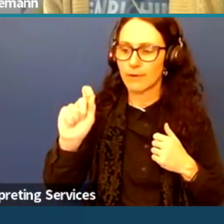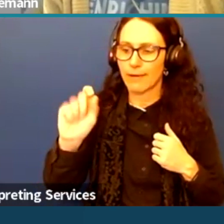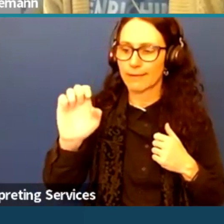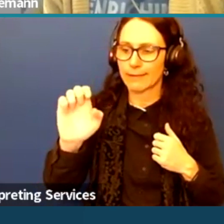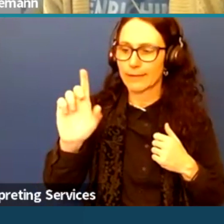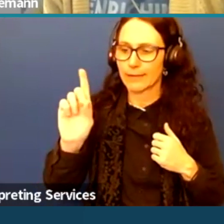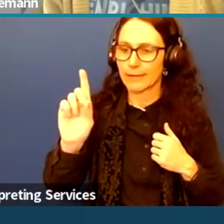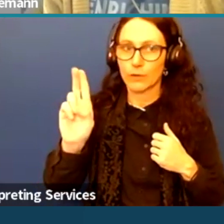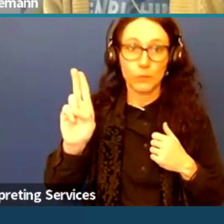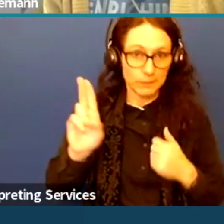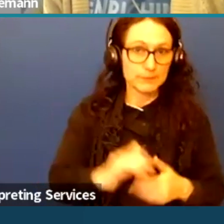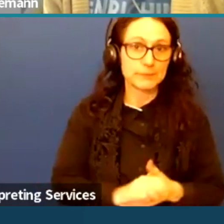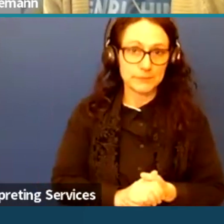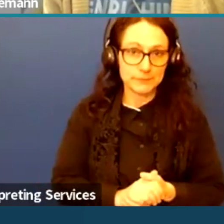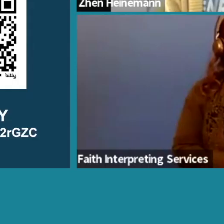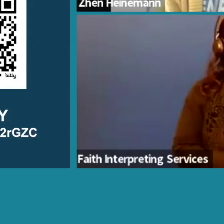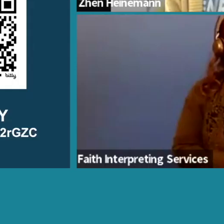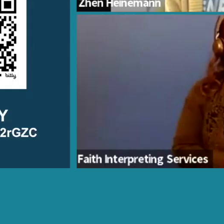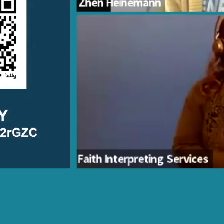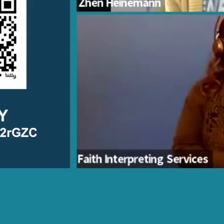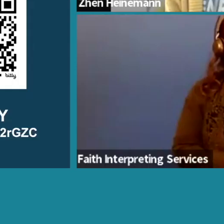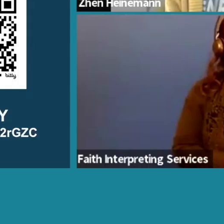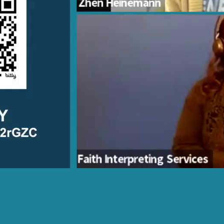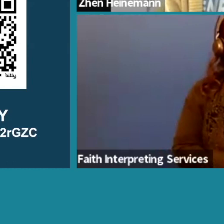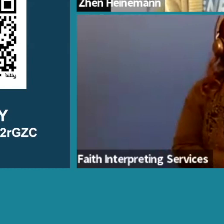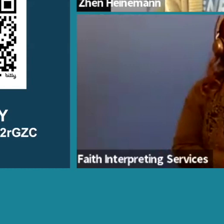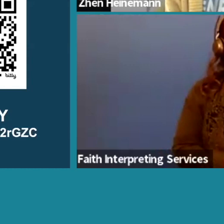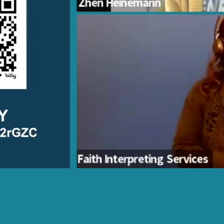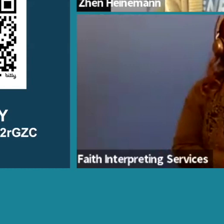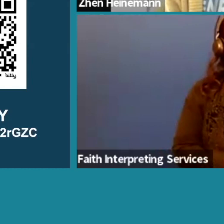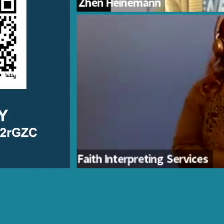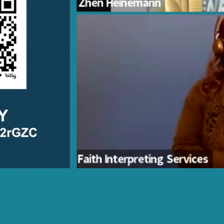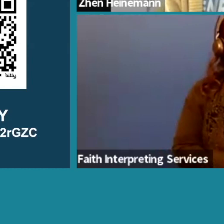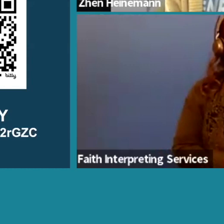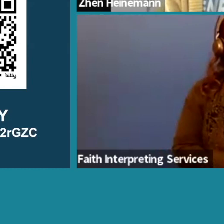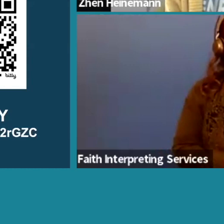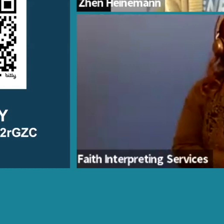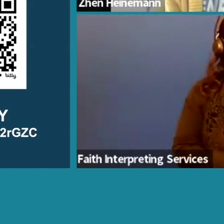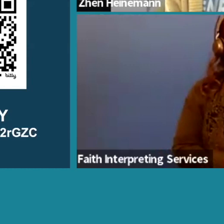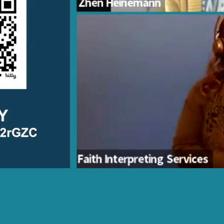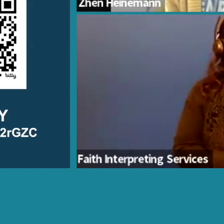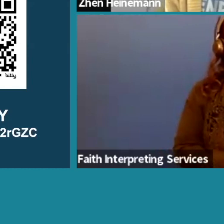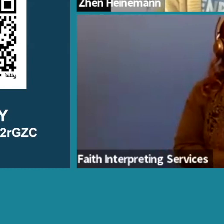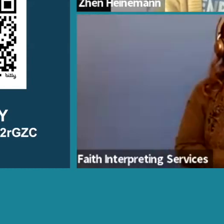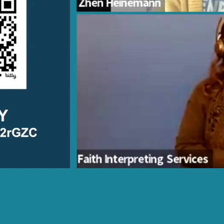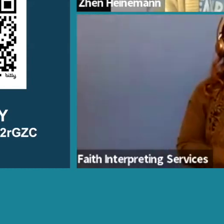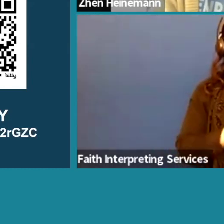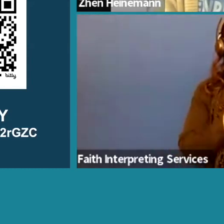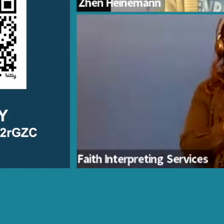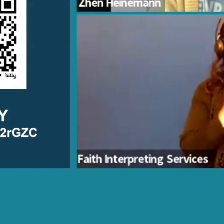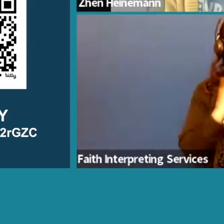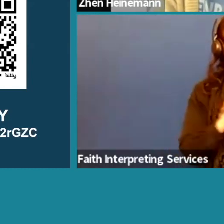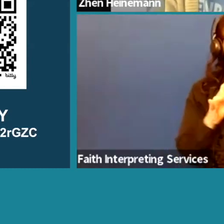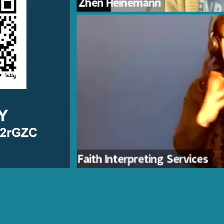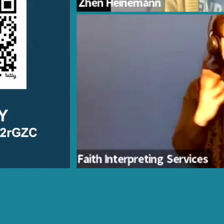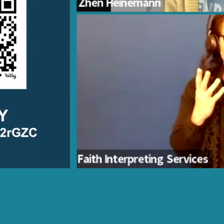@uic.edu. A slide with QR codes. All links in video description. All right, that concludes